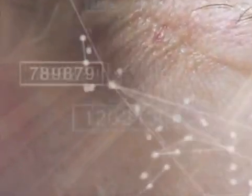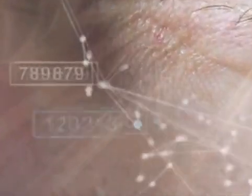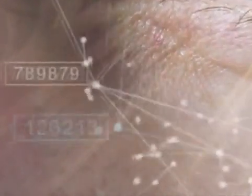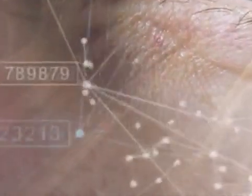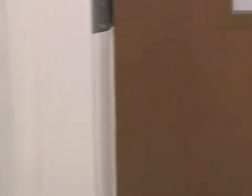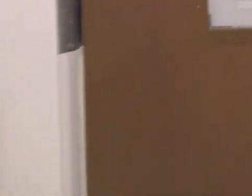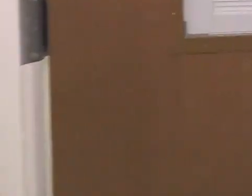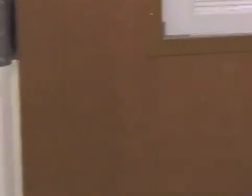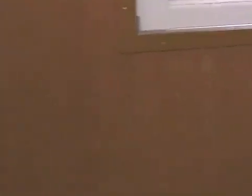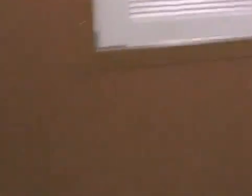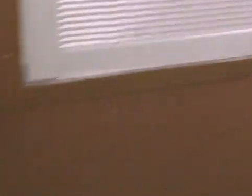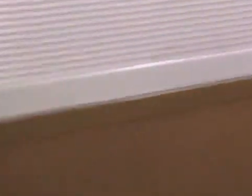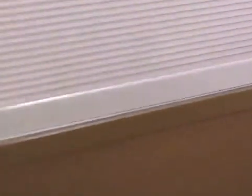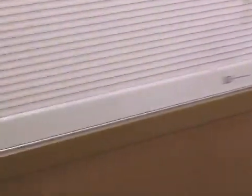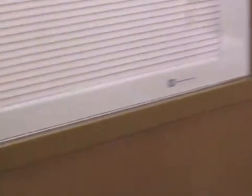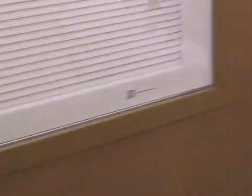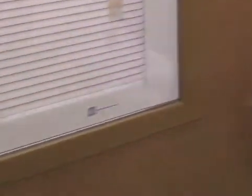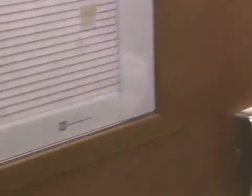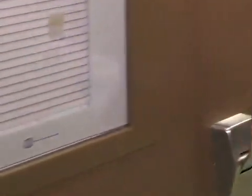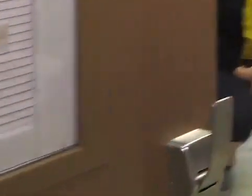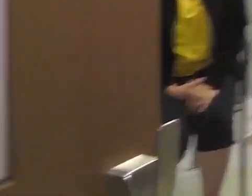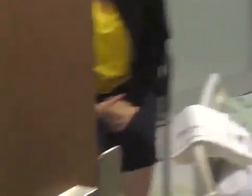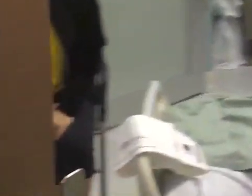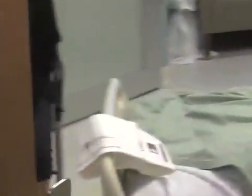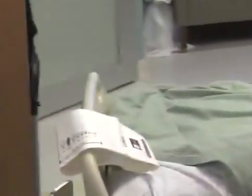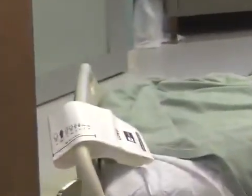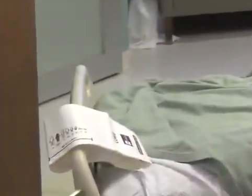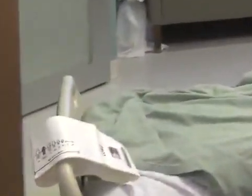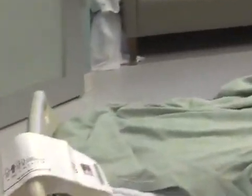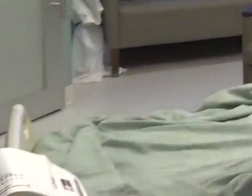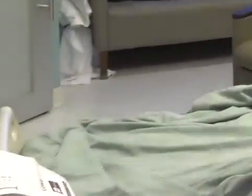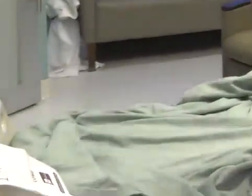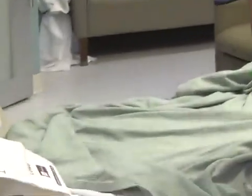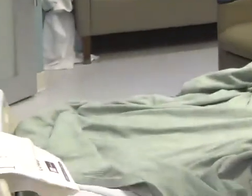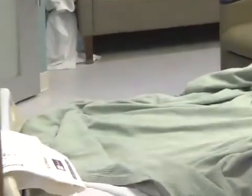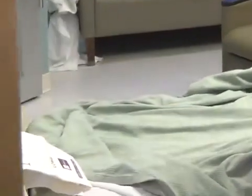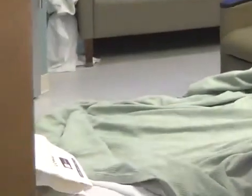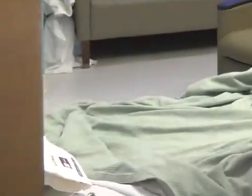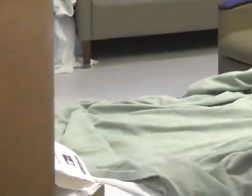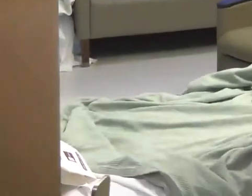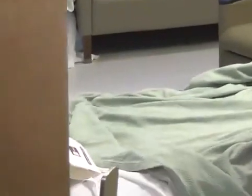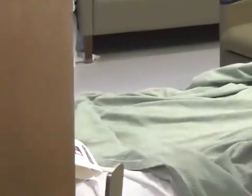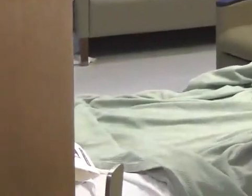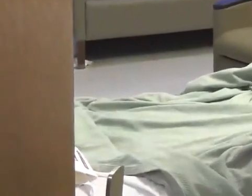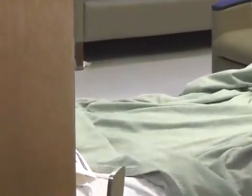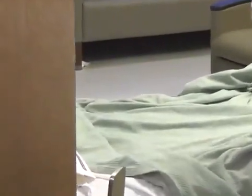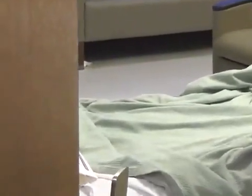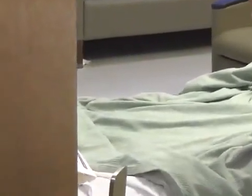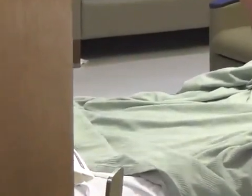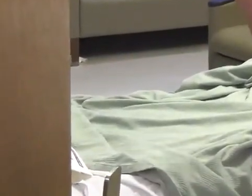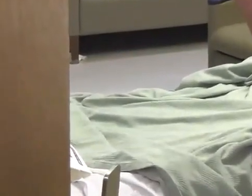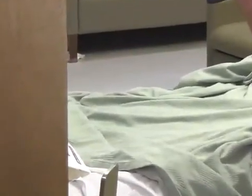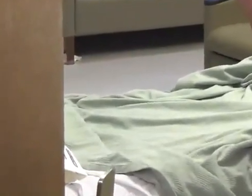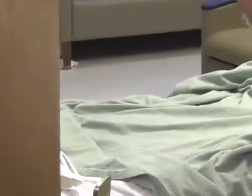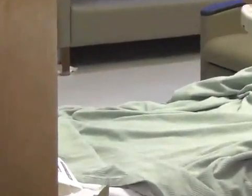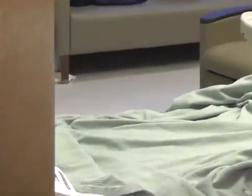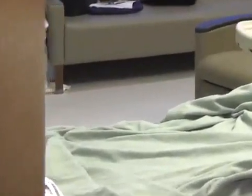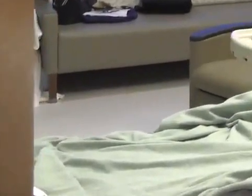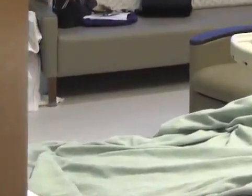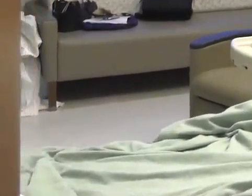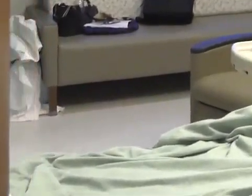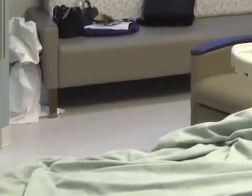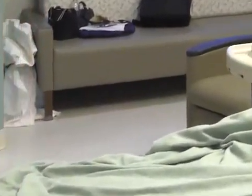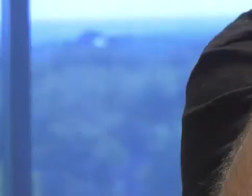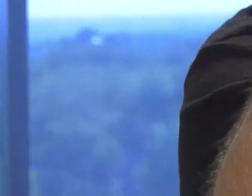any to use. Oh, look at this. That's fantastic. Can I test a couple of things? Yeah, sure. Can you put your arms